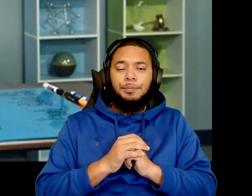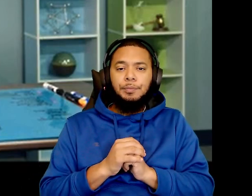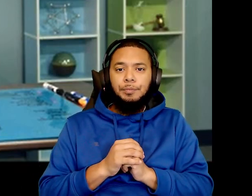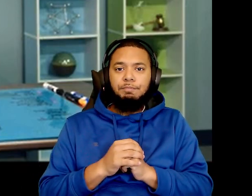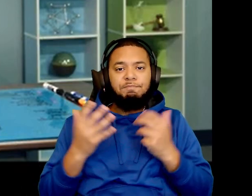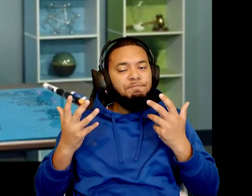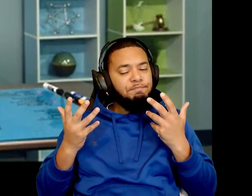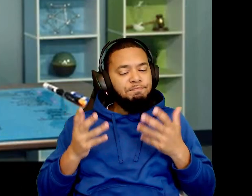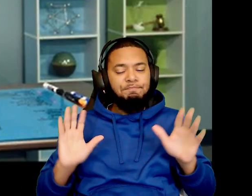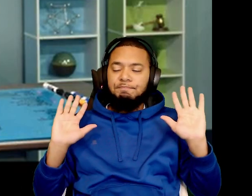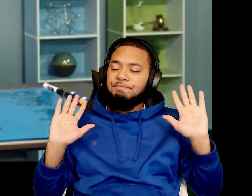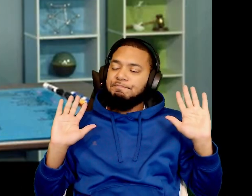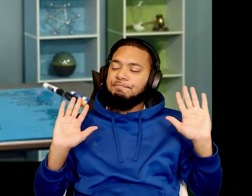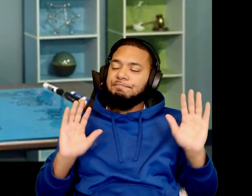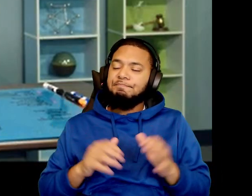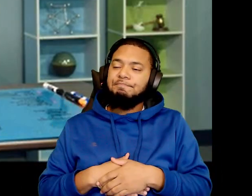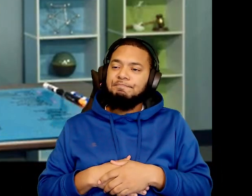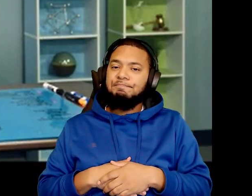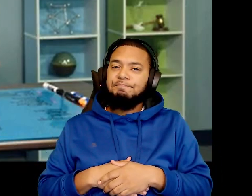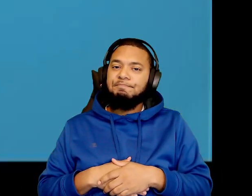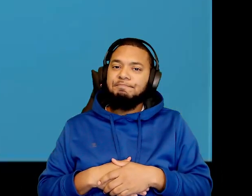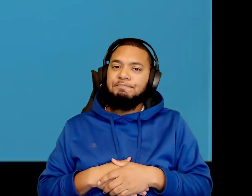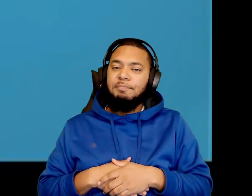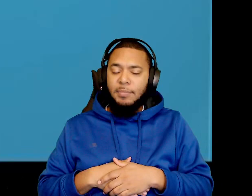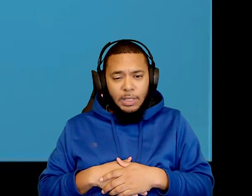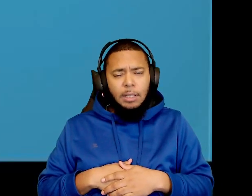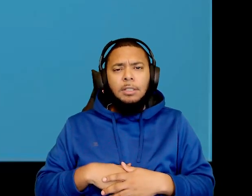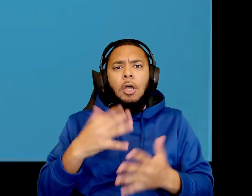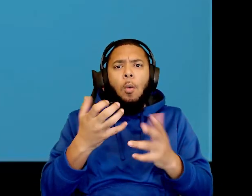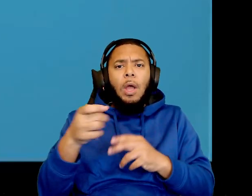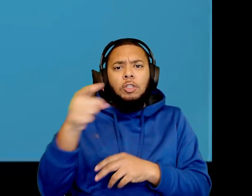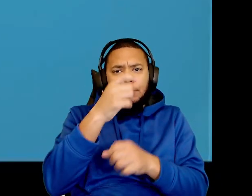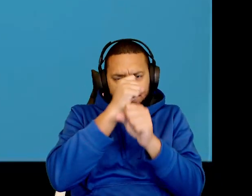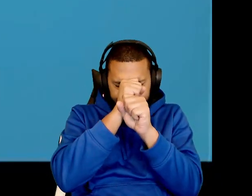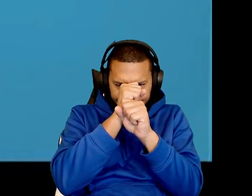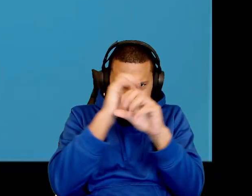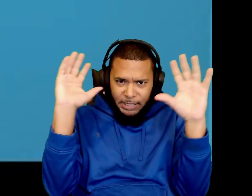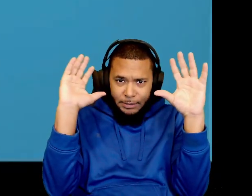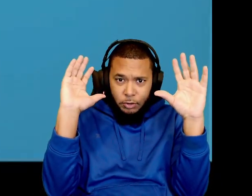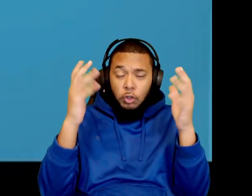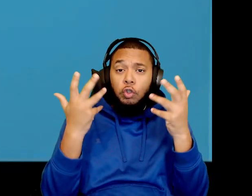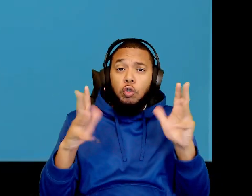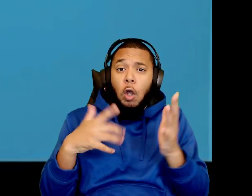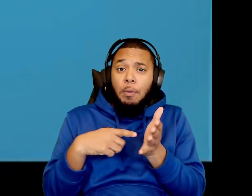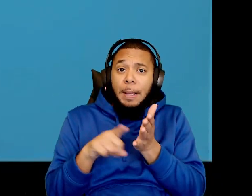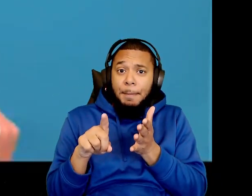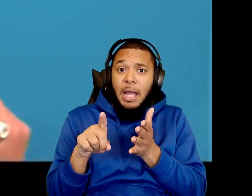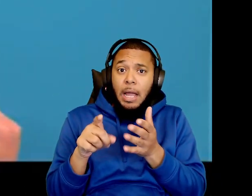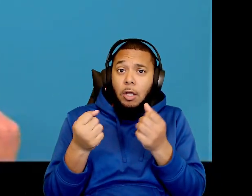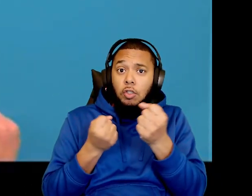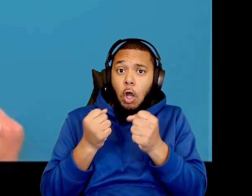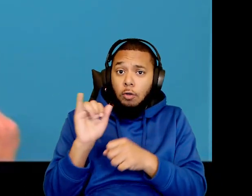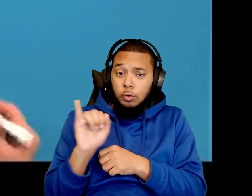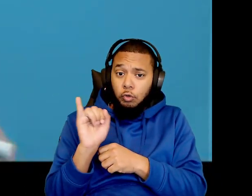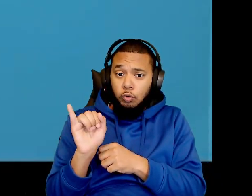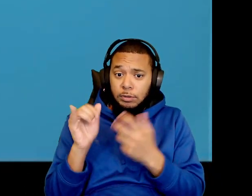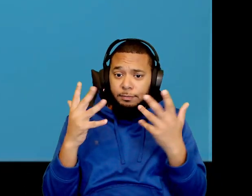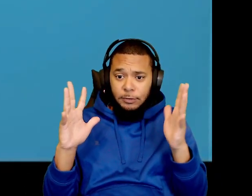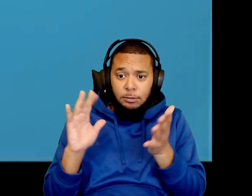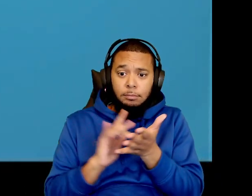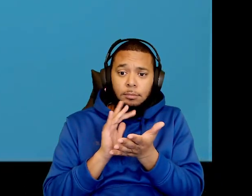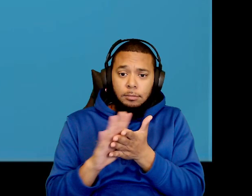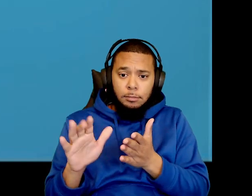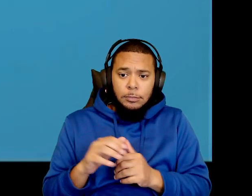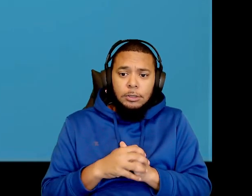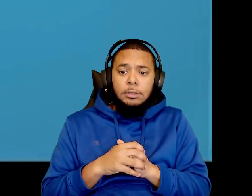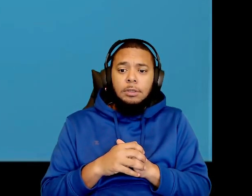That's it. So let's imagine that you already paid your car insurance for the year. You